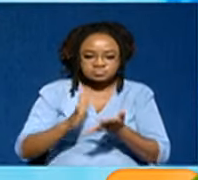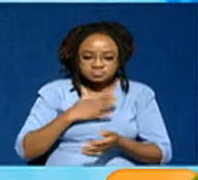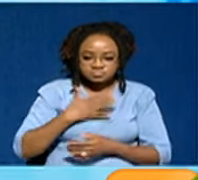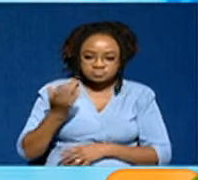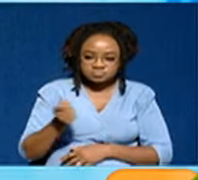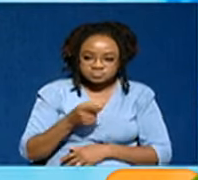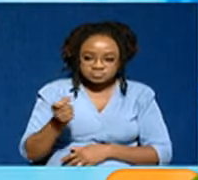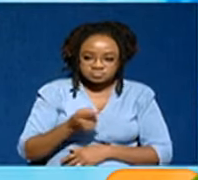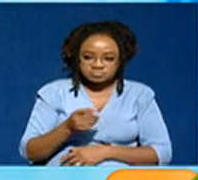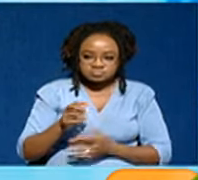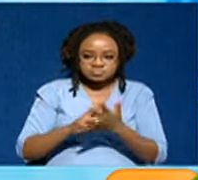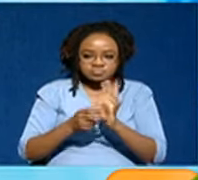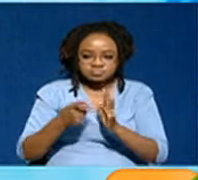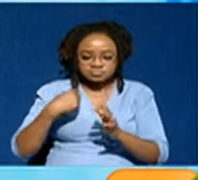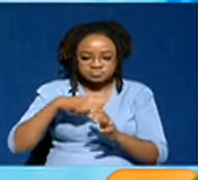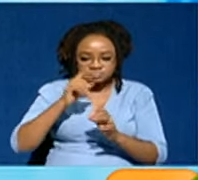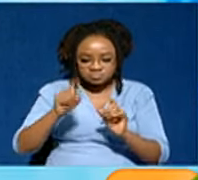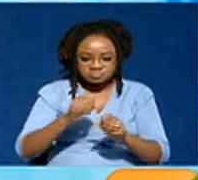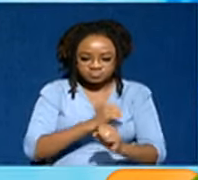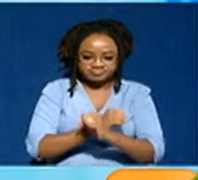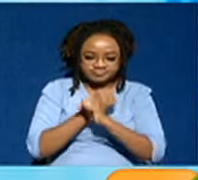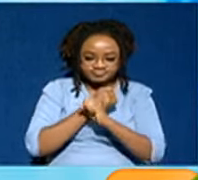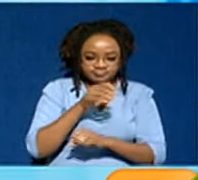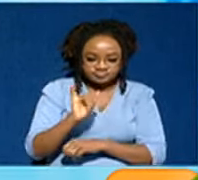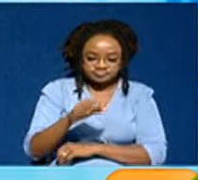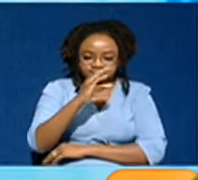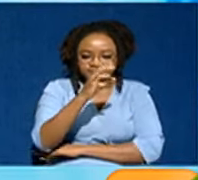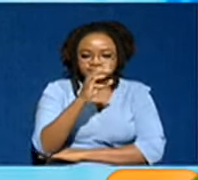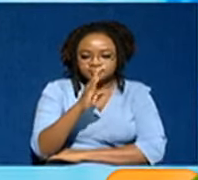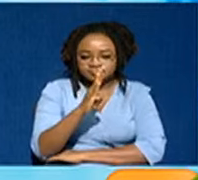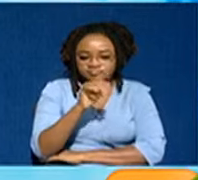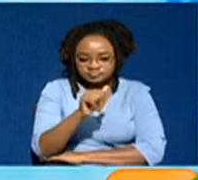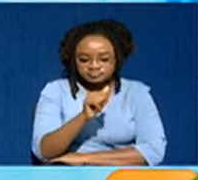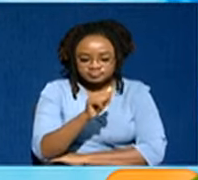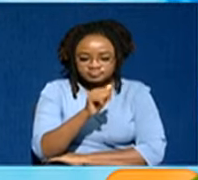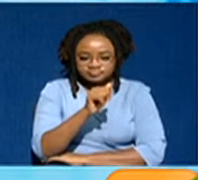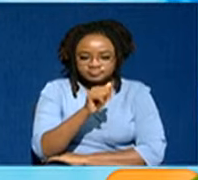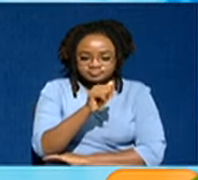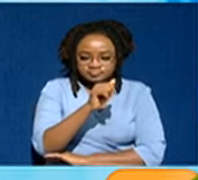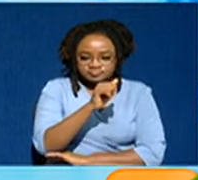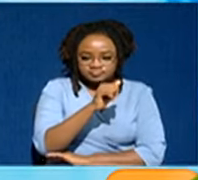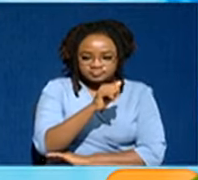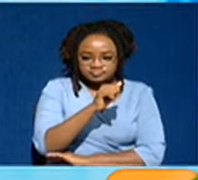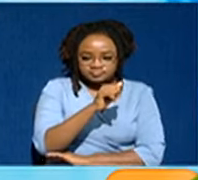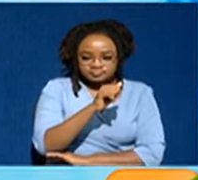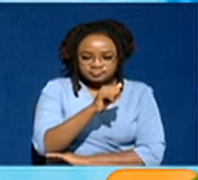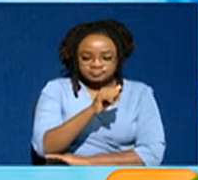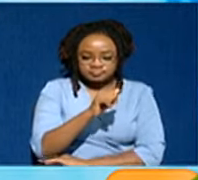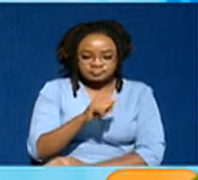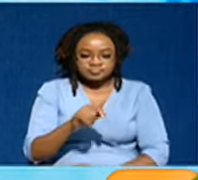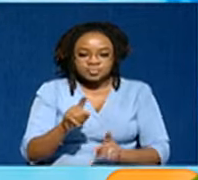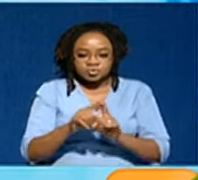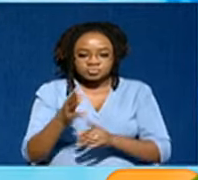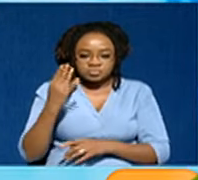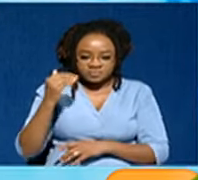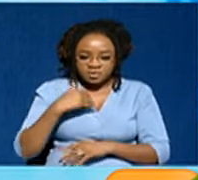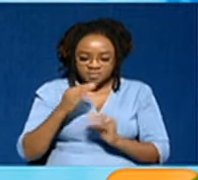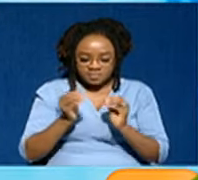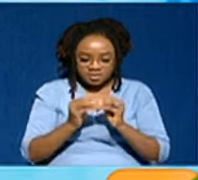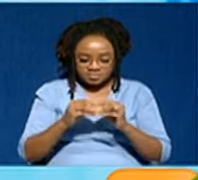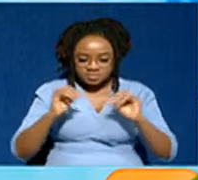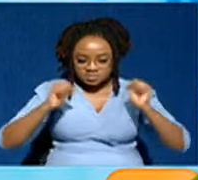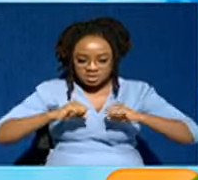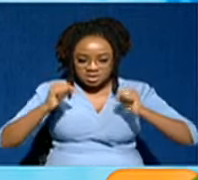so we must protect it. Yeah. We had an agreement with the Ministry of Health, which we signed